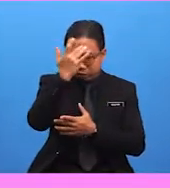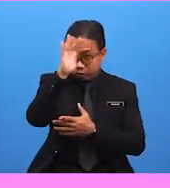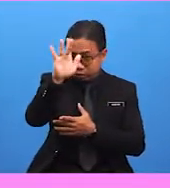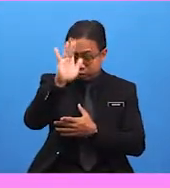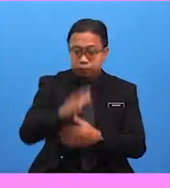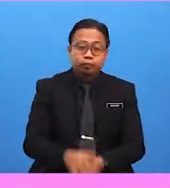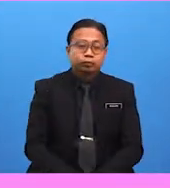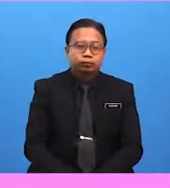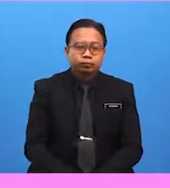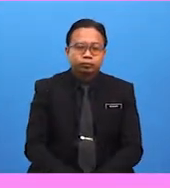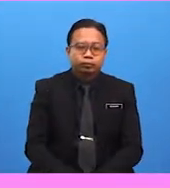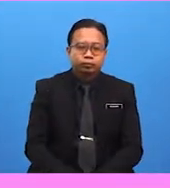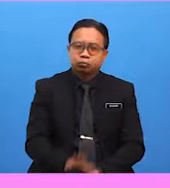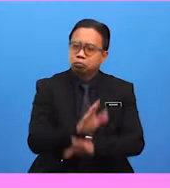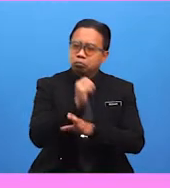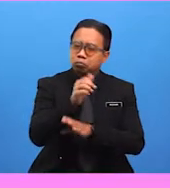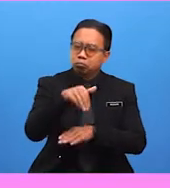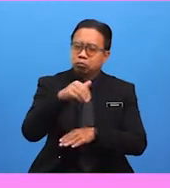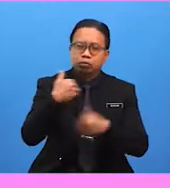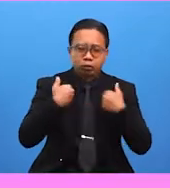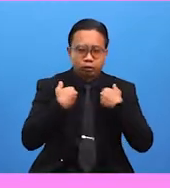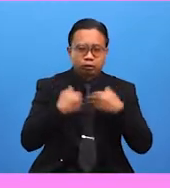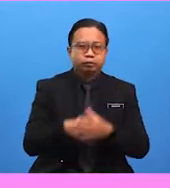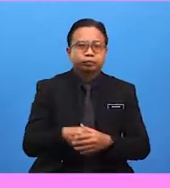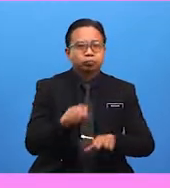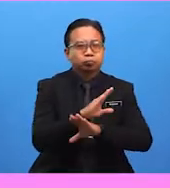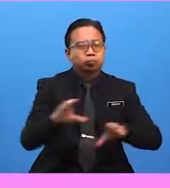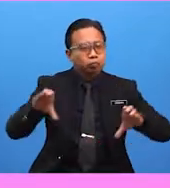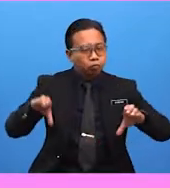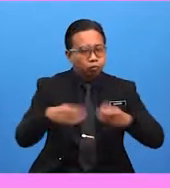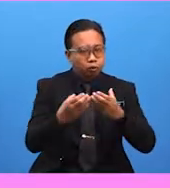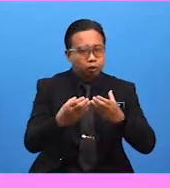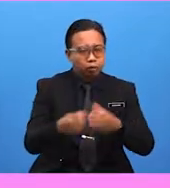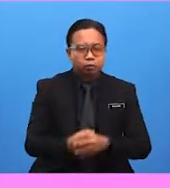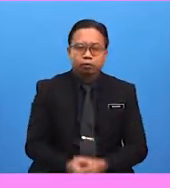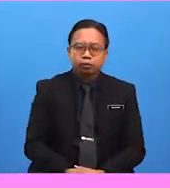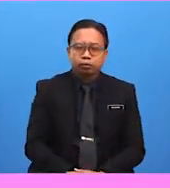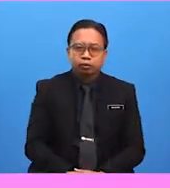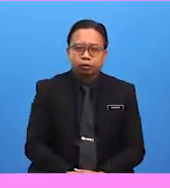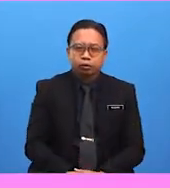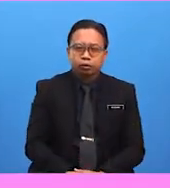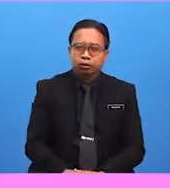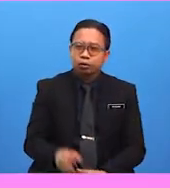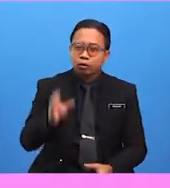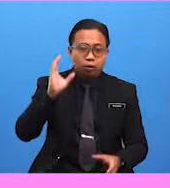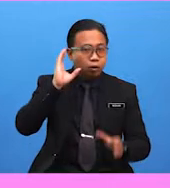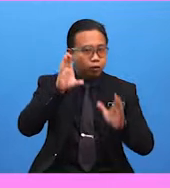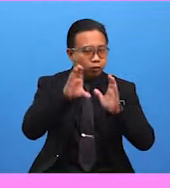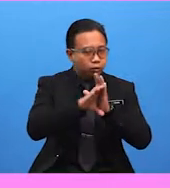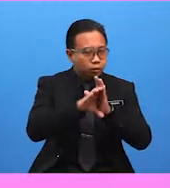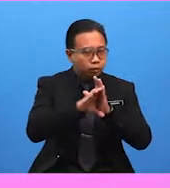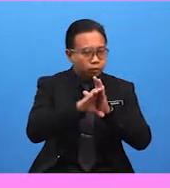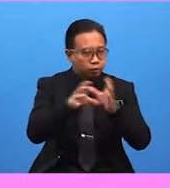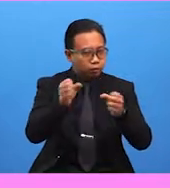not that developed yet. It cannot create awesome photographs